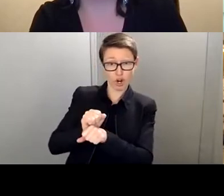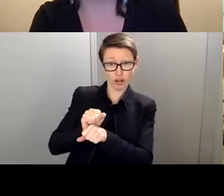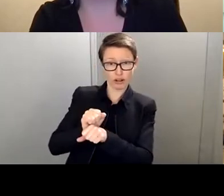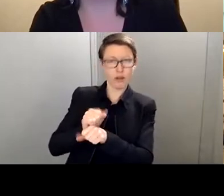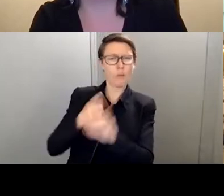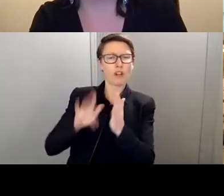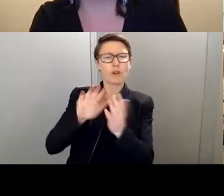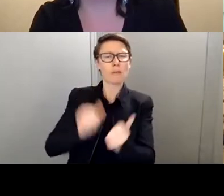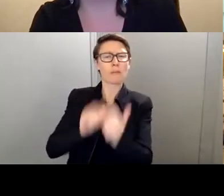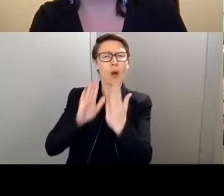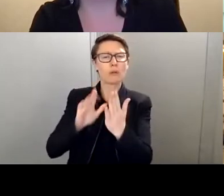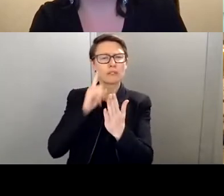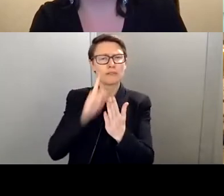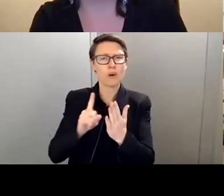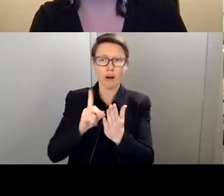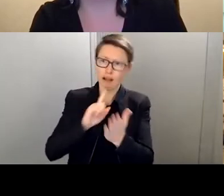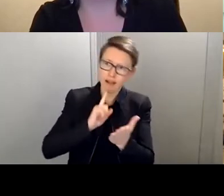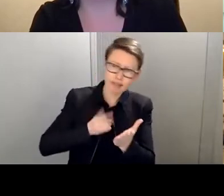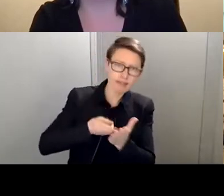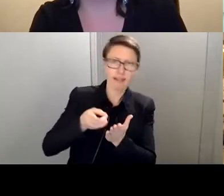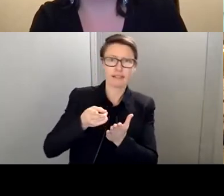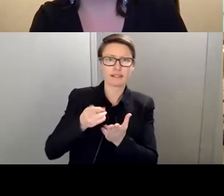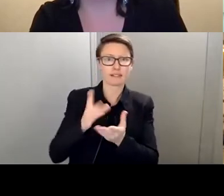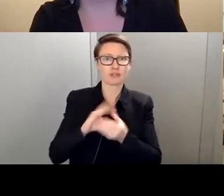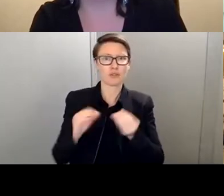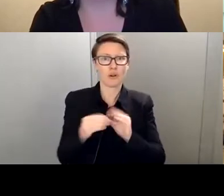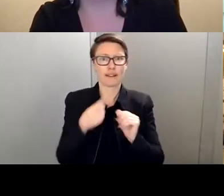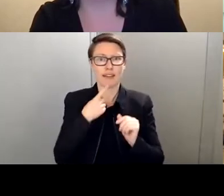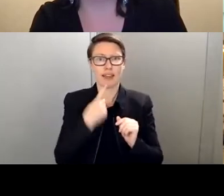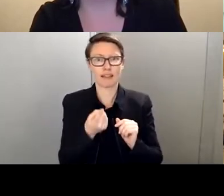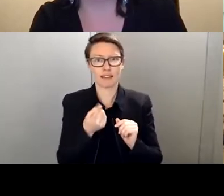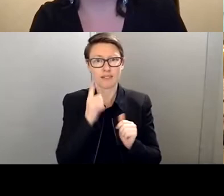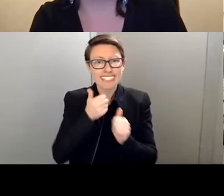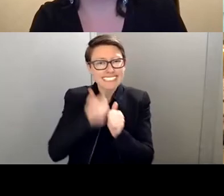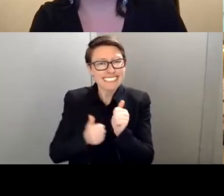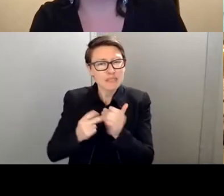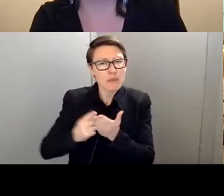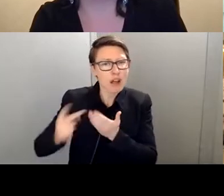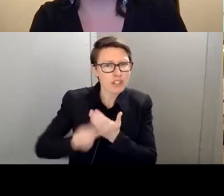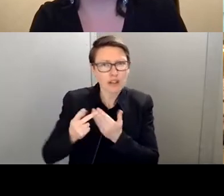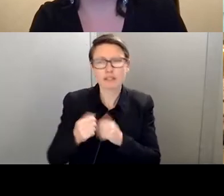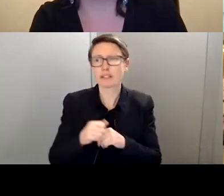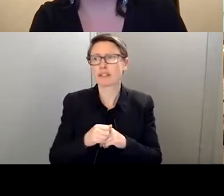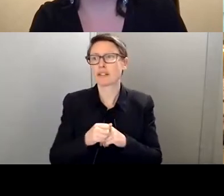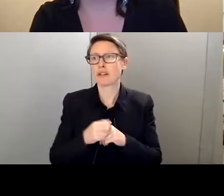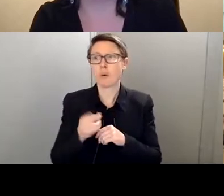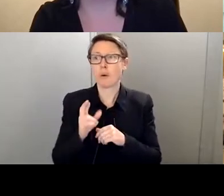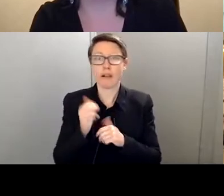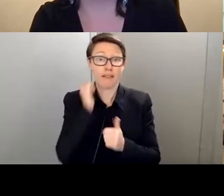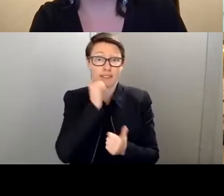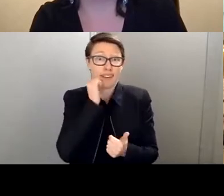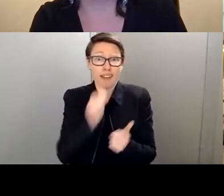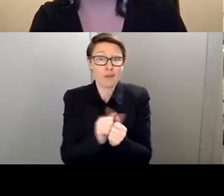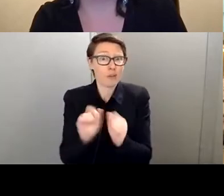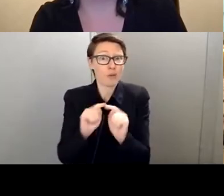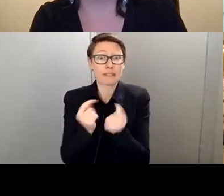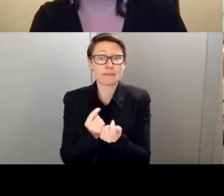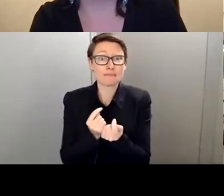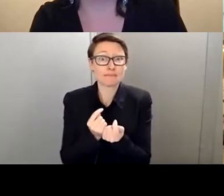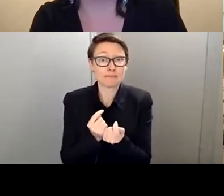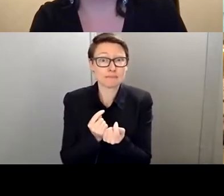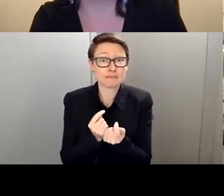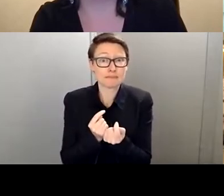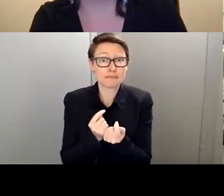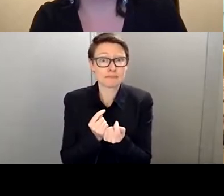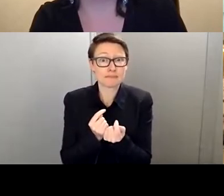how you might approach each project you take on or day-to-day with your team in the work